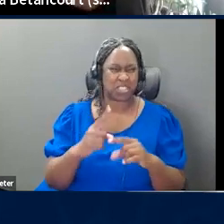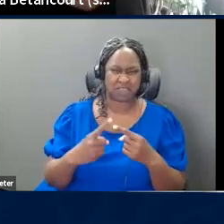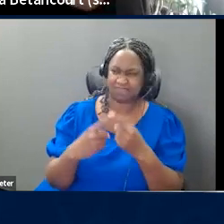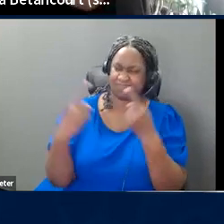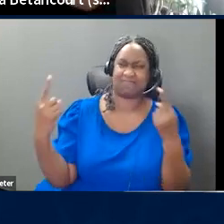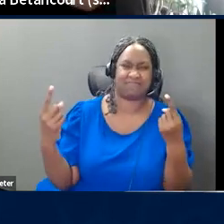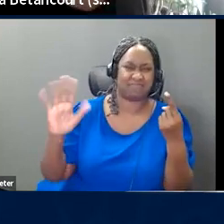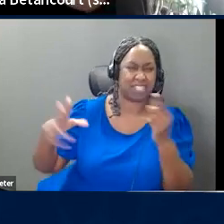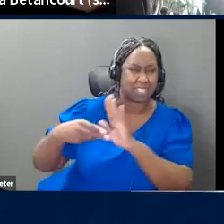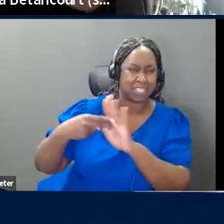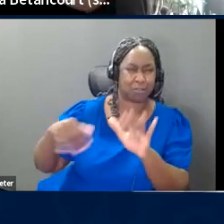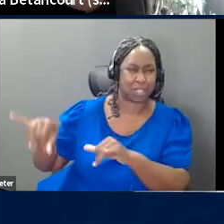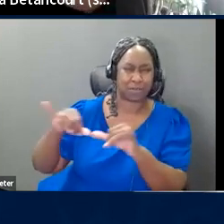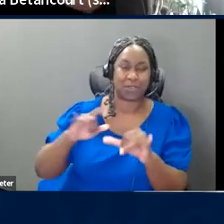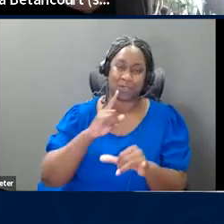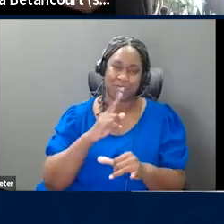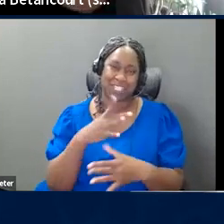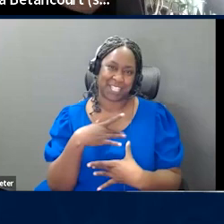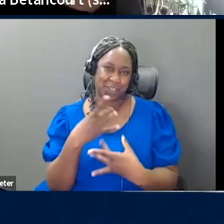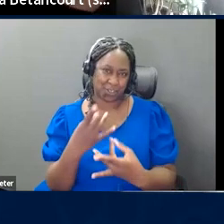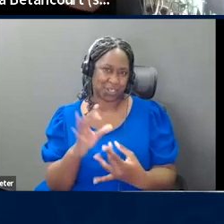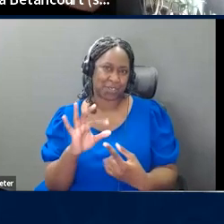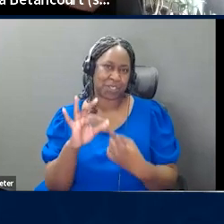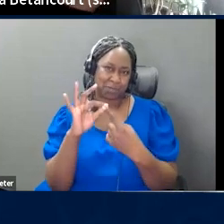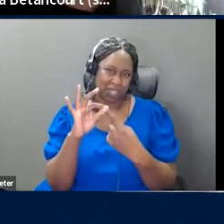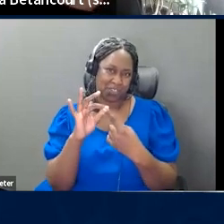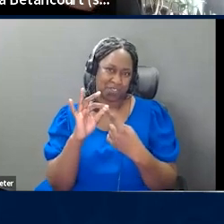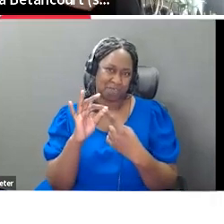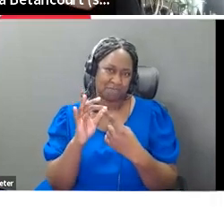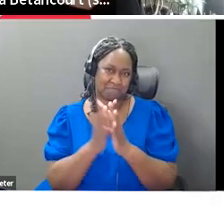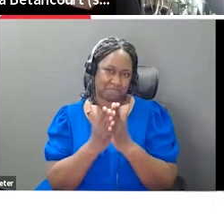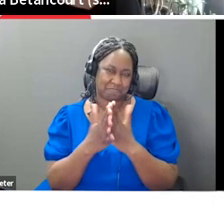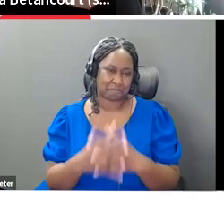thinking about, and it resulted in a really interesting and special piece.